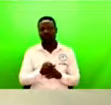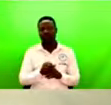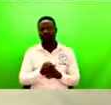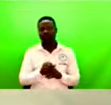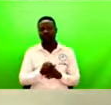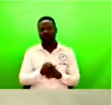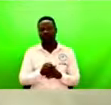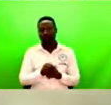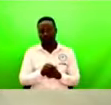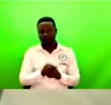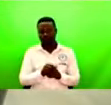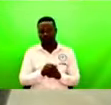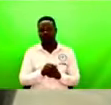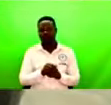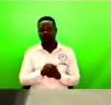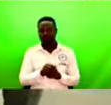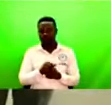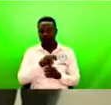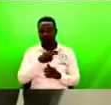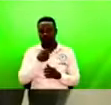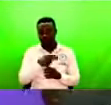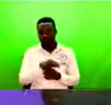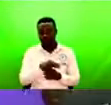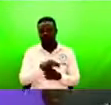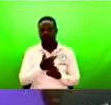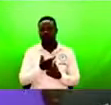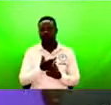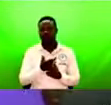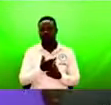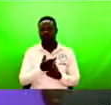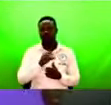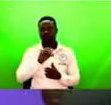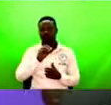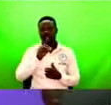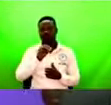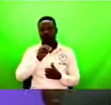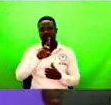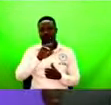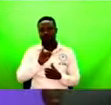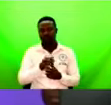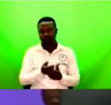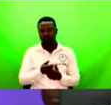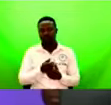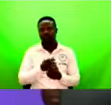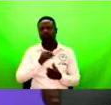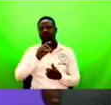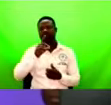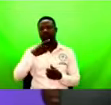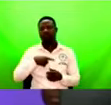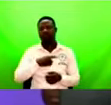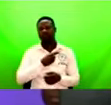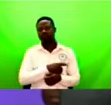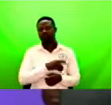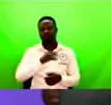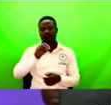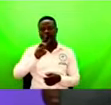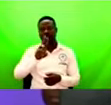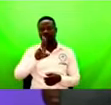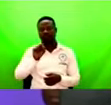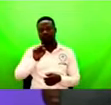Brefo, Assistant Coordinator, Pastor Menison Odoi, Deaconess Mrs. Juliana Owusu,